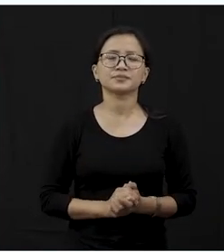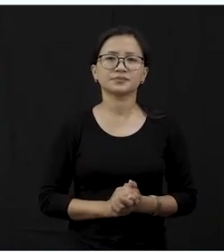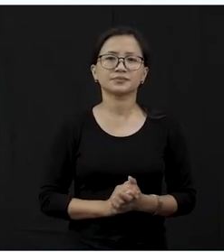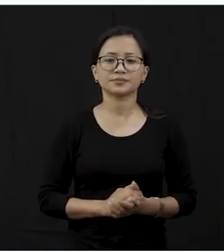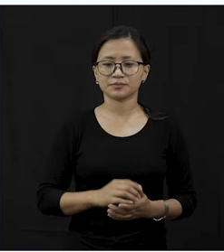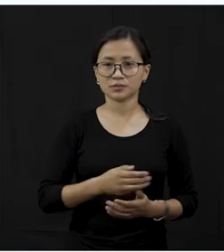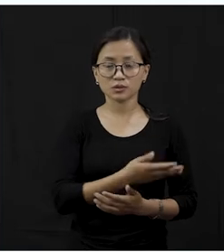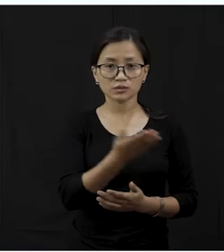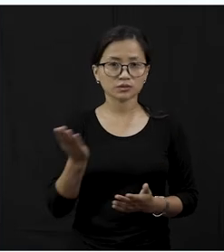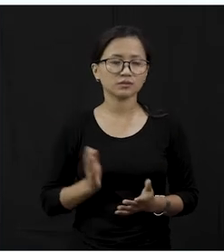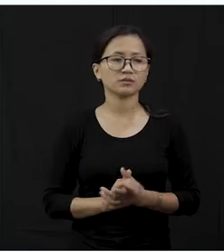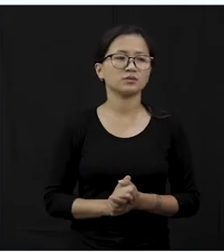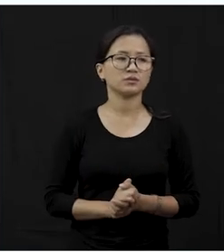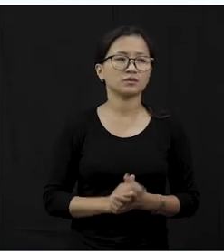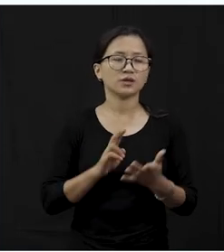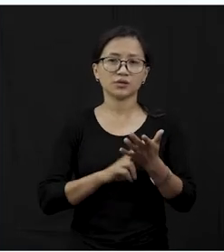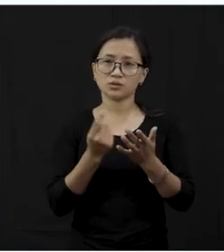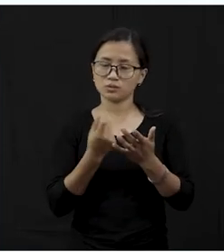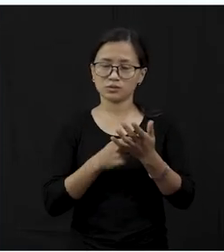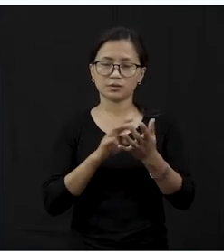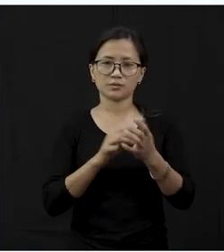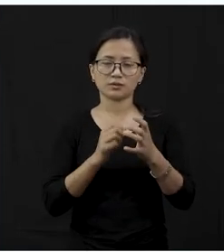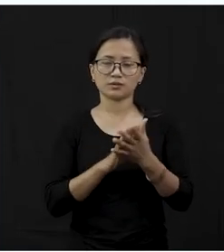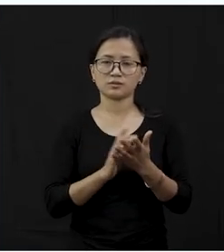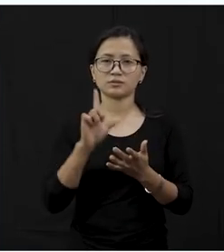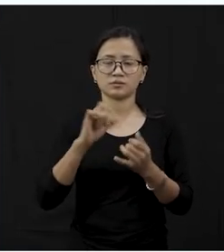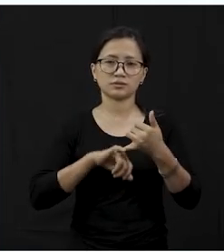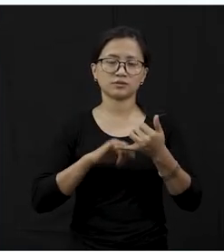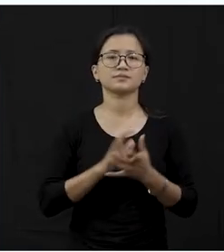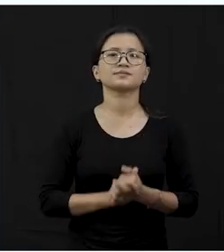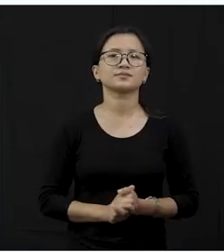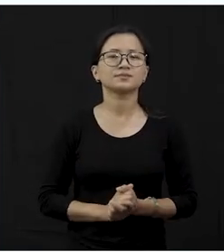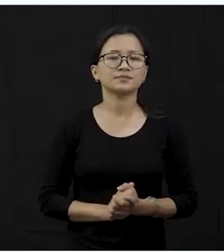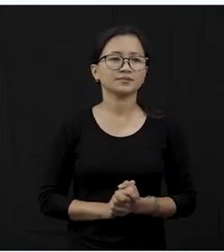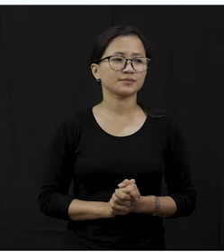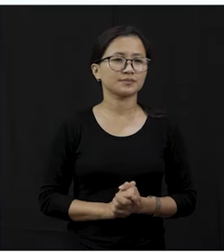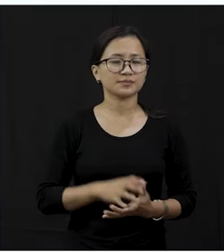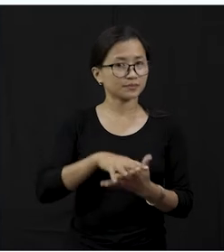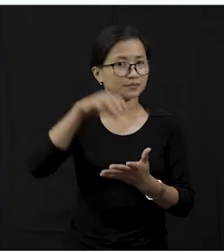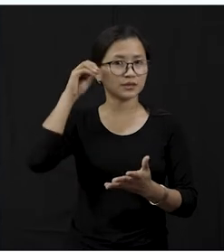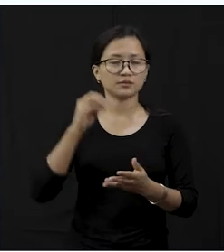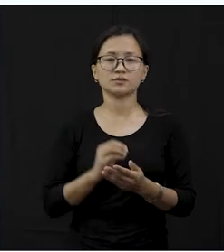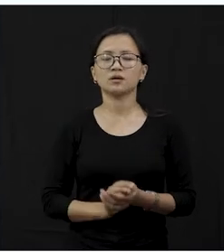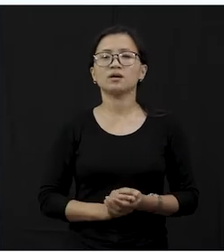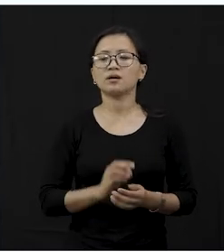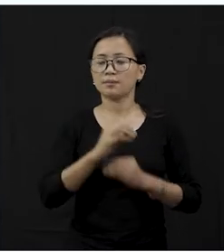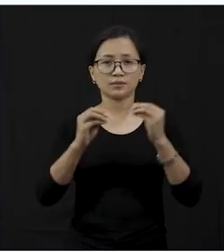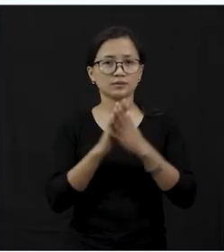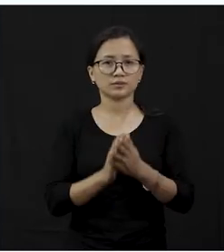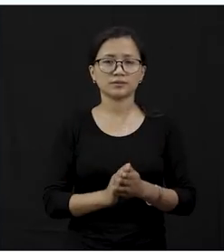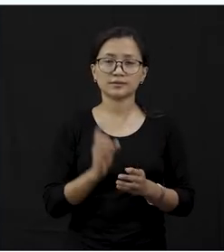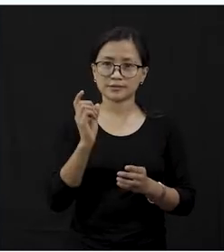on. These are called numerals. Okay, so now let's learn about the digits.